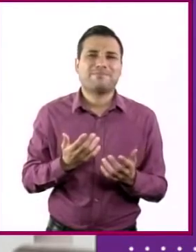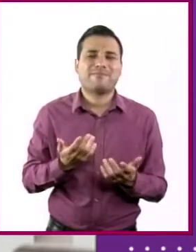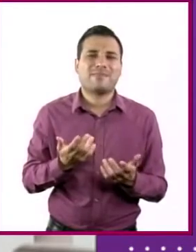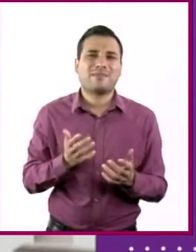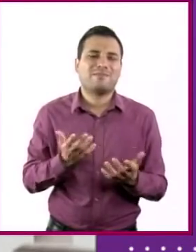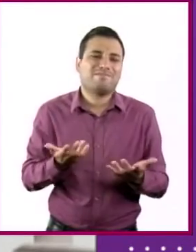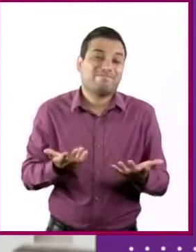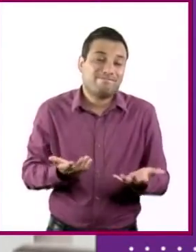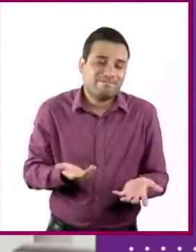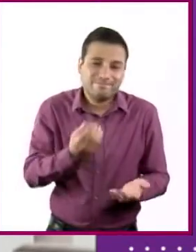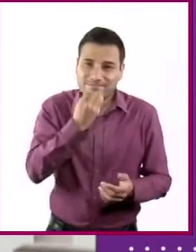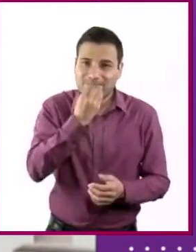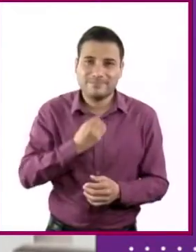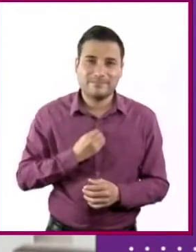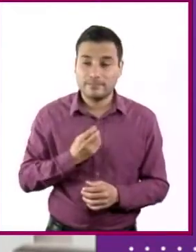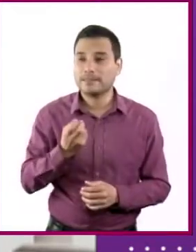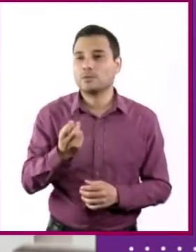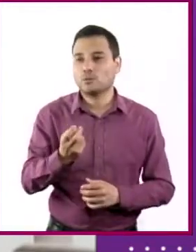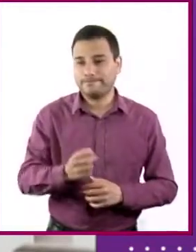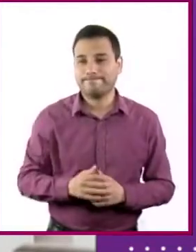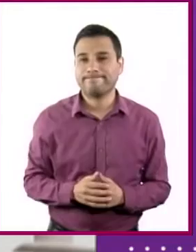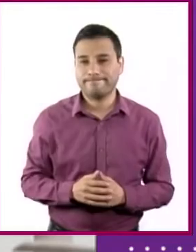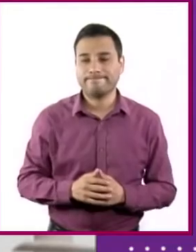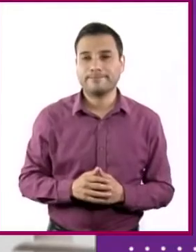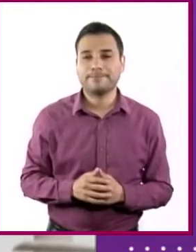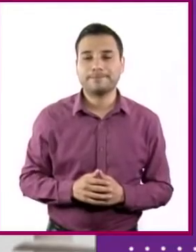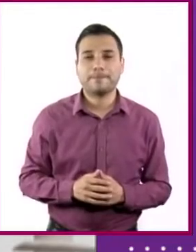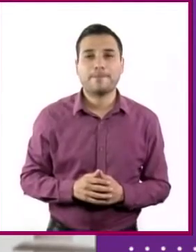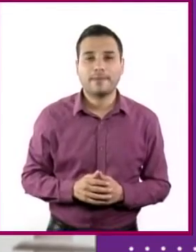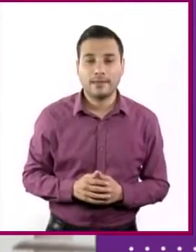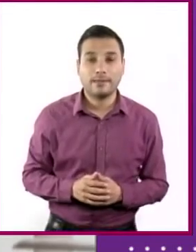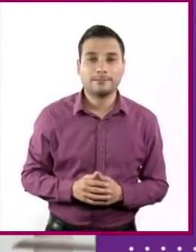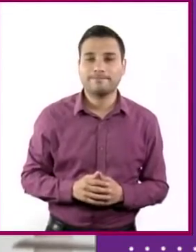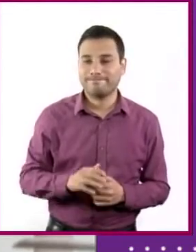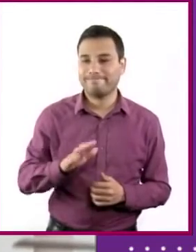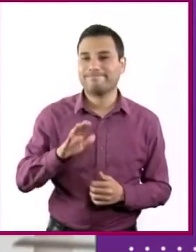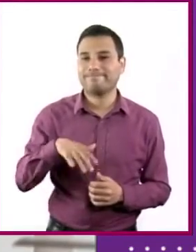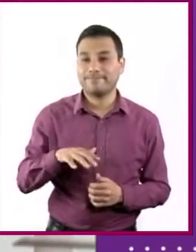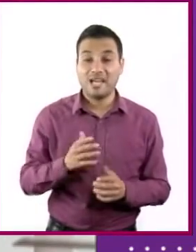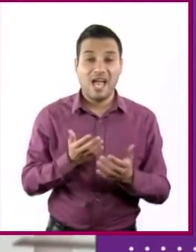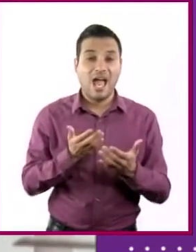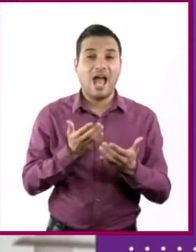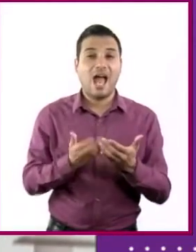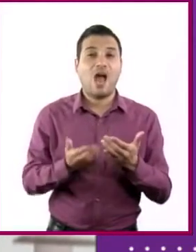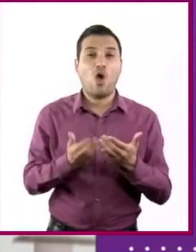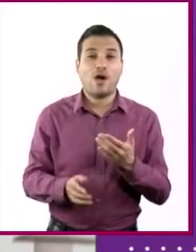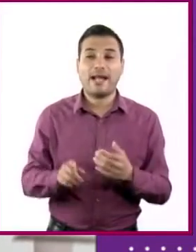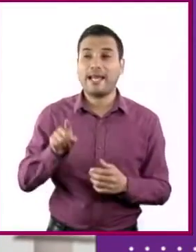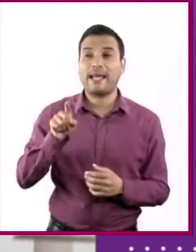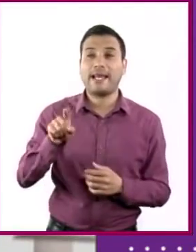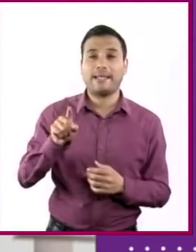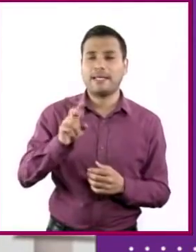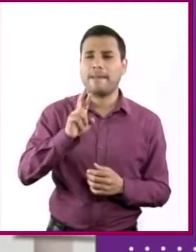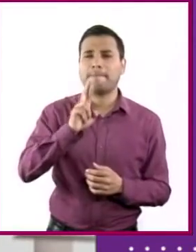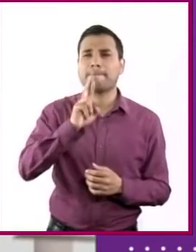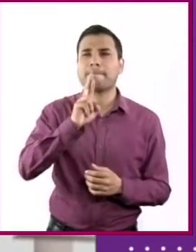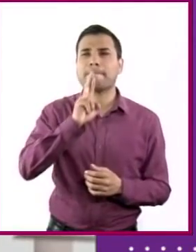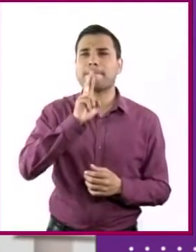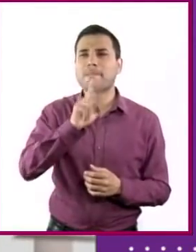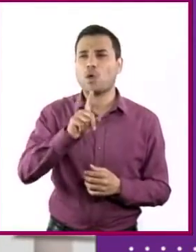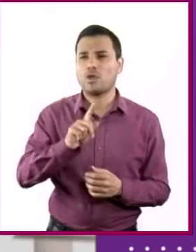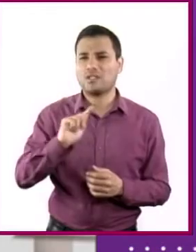technology. That's right. As you know, Hero, Antonio uses new technology very